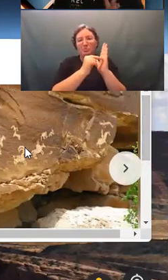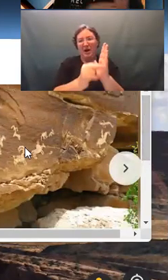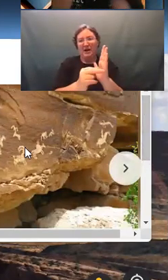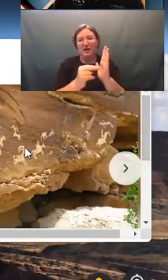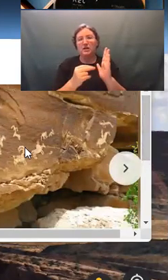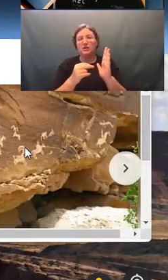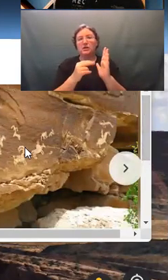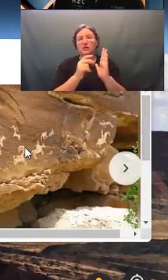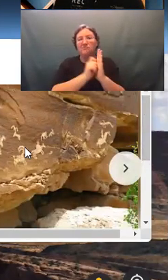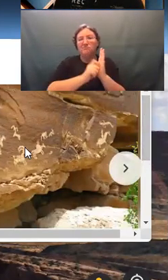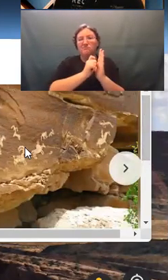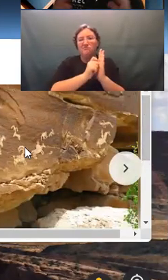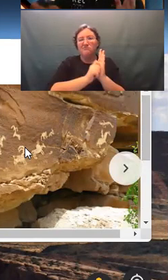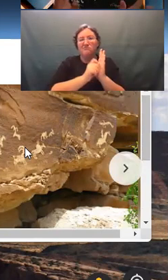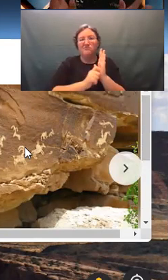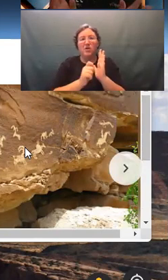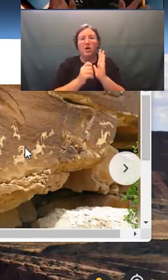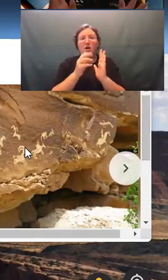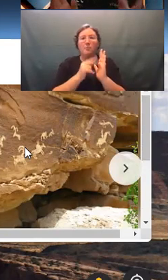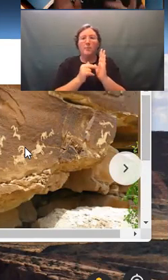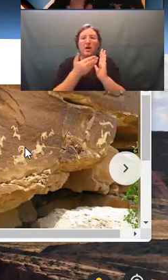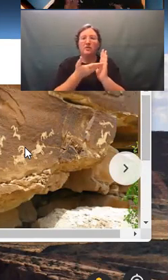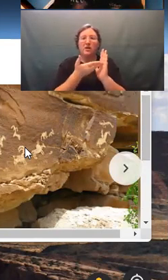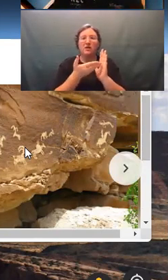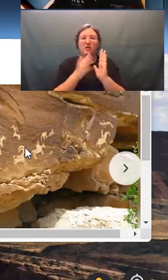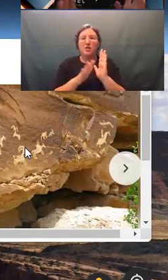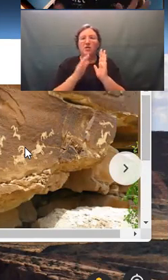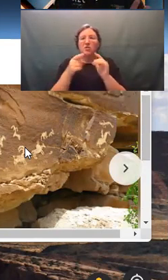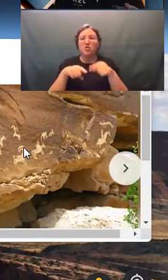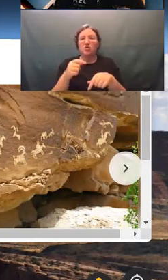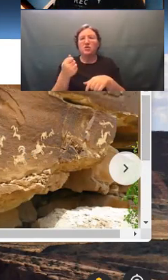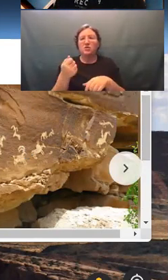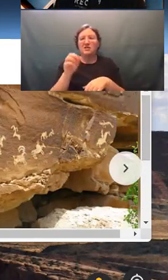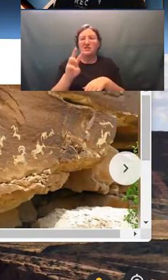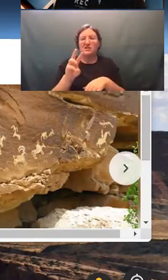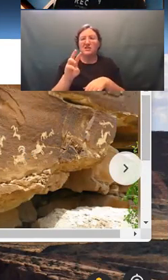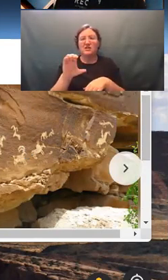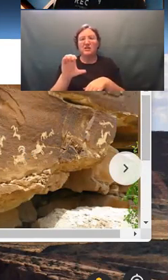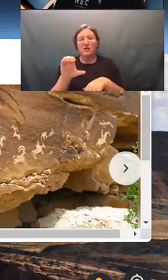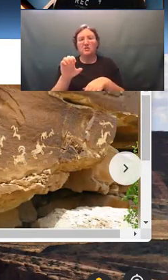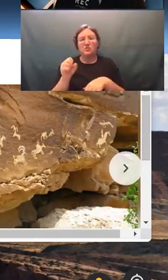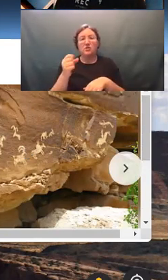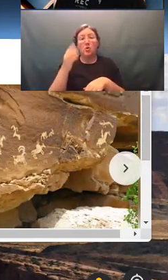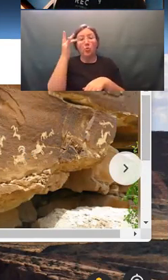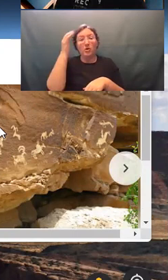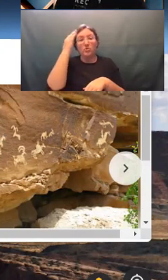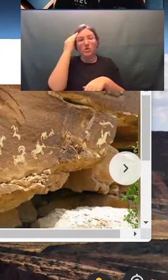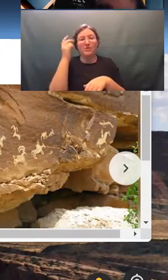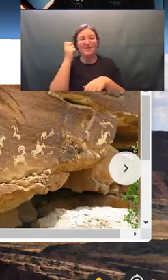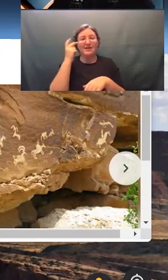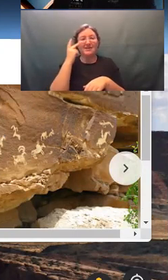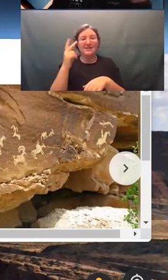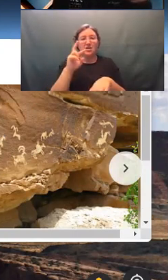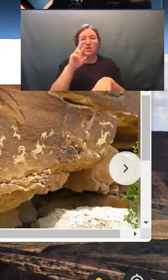left or etched into the rock about the 1600s. And they know this because if we look closely, you can see a rock